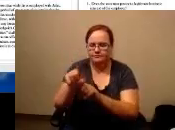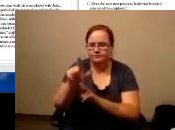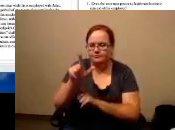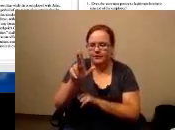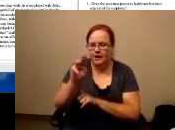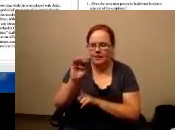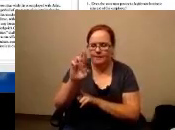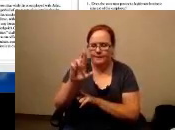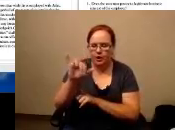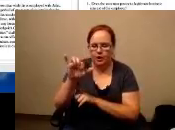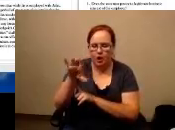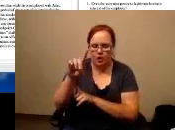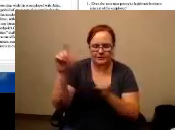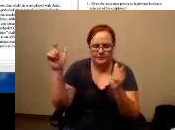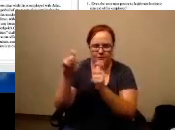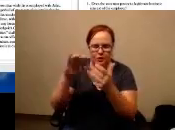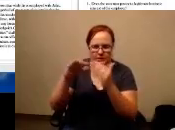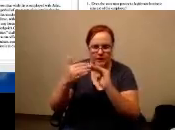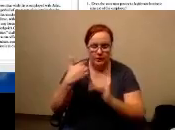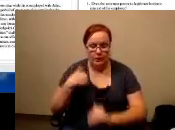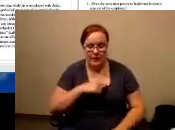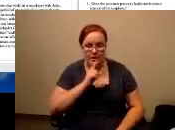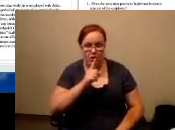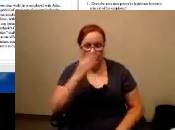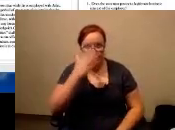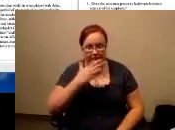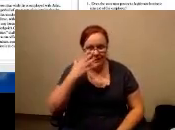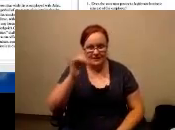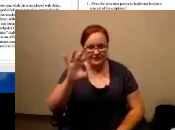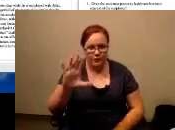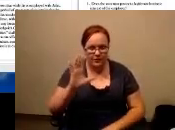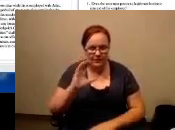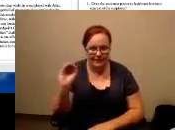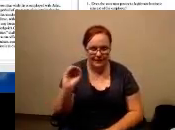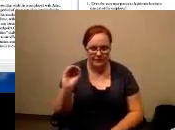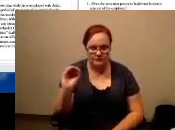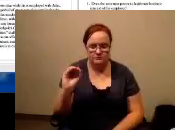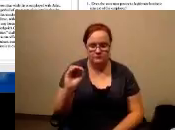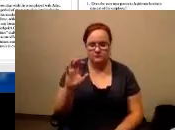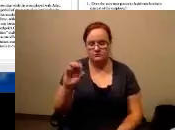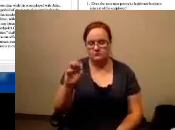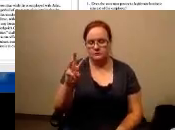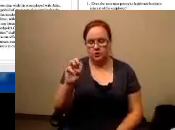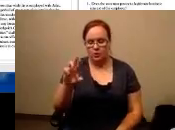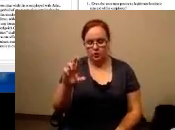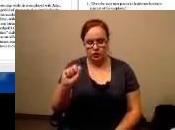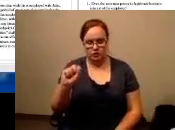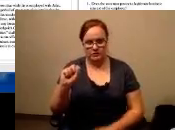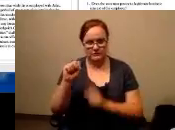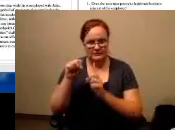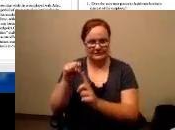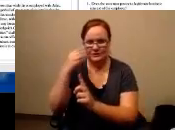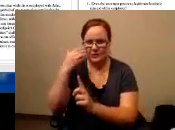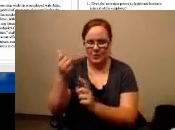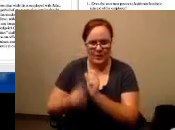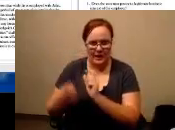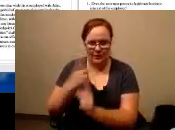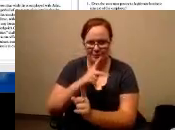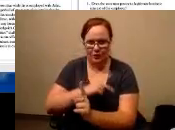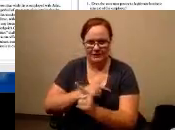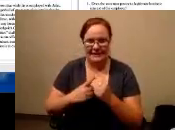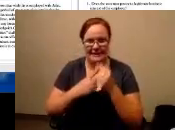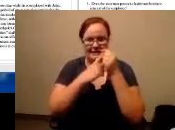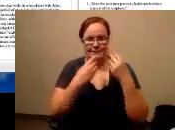small towns. They are the face of your company. The owners of the lumber yards don't know anybody personally except